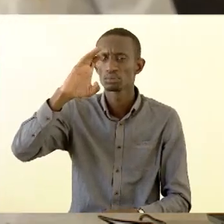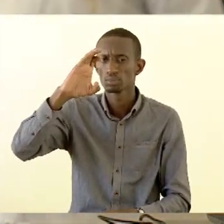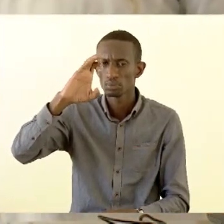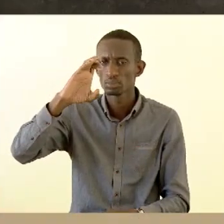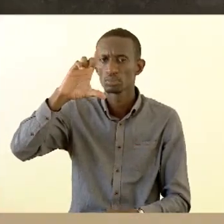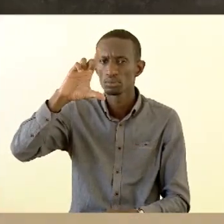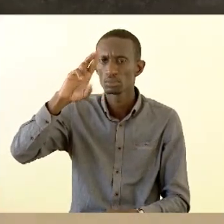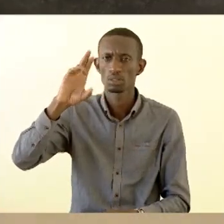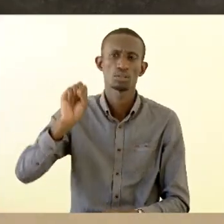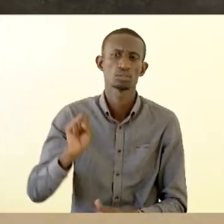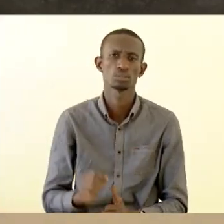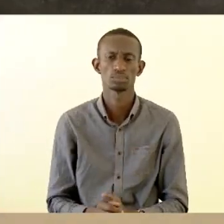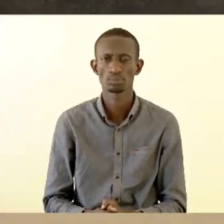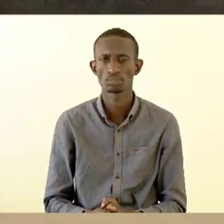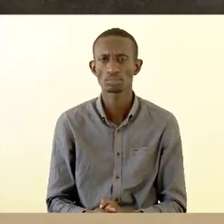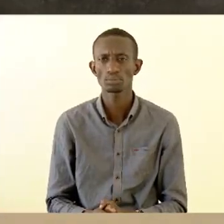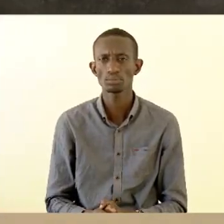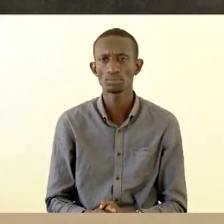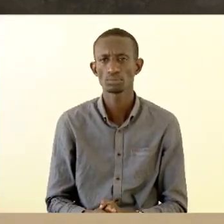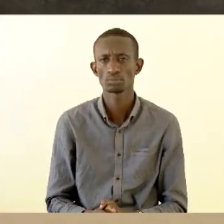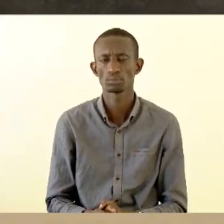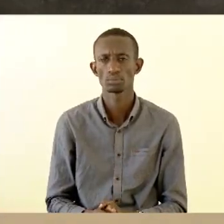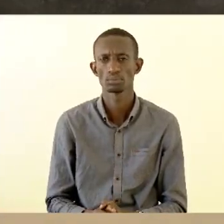In the nucleus.